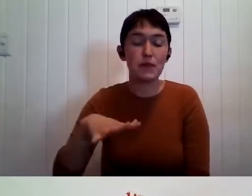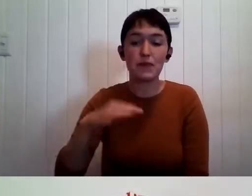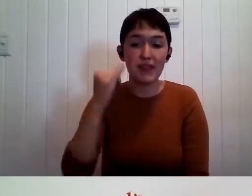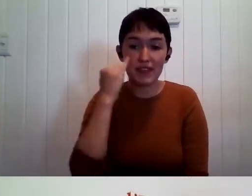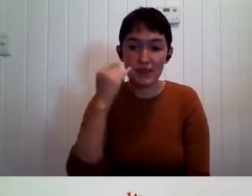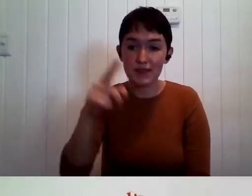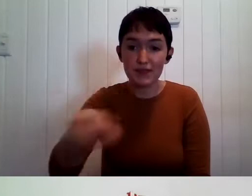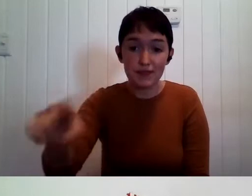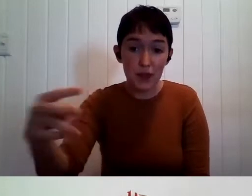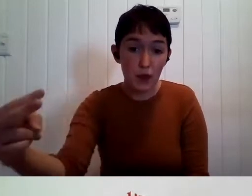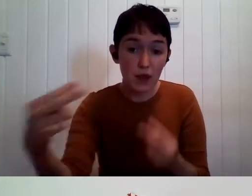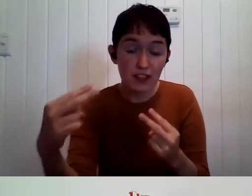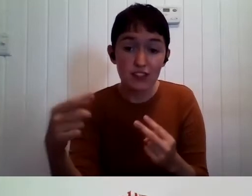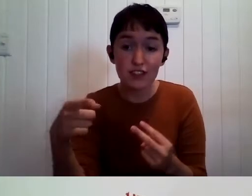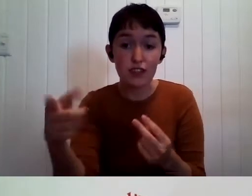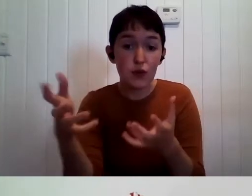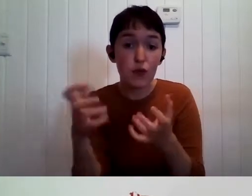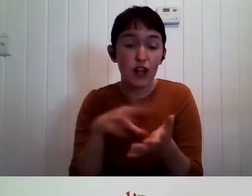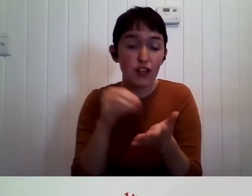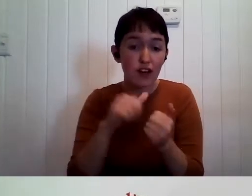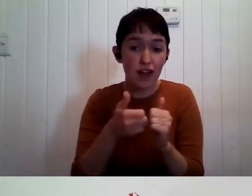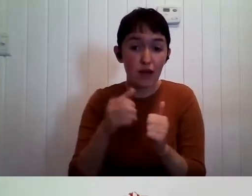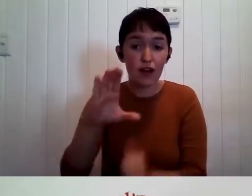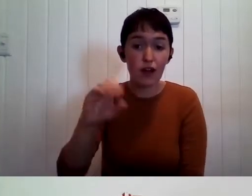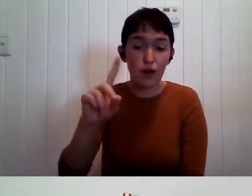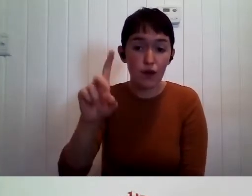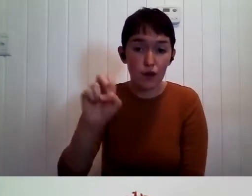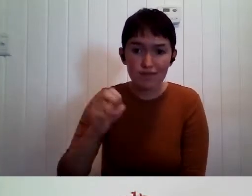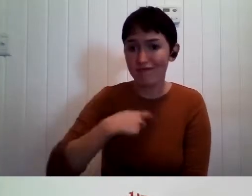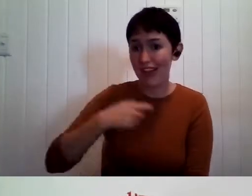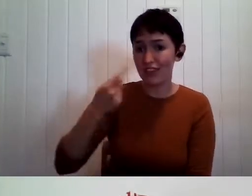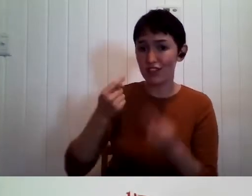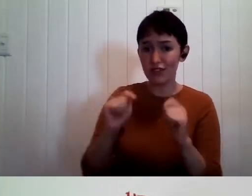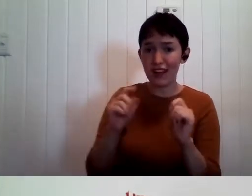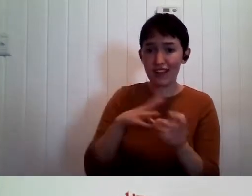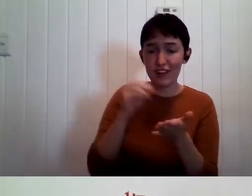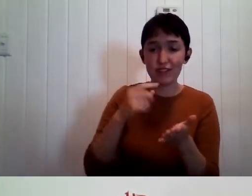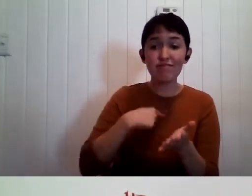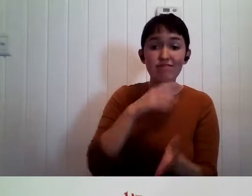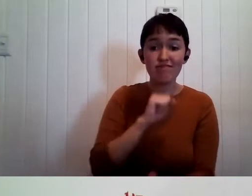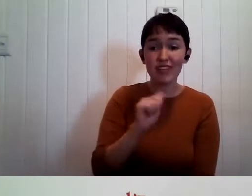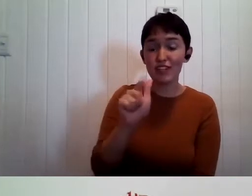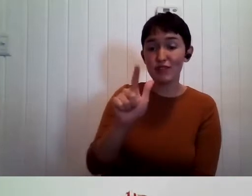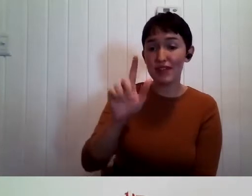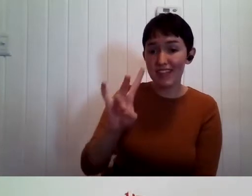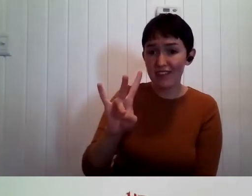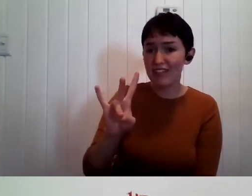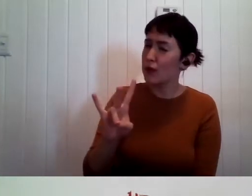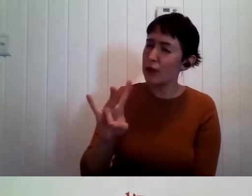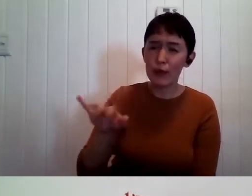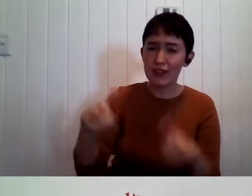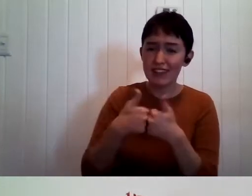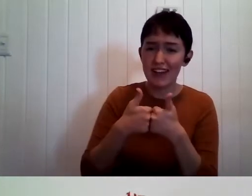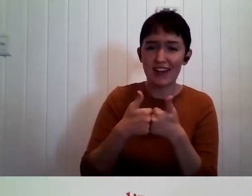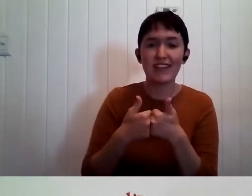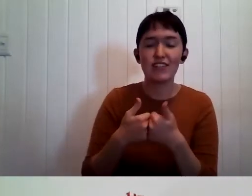code, please do it young. I tried to learn when I was 27 and it was very challenging. So learn coding as early as